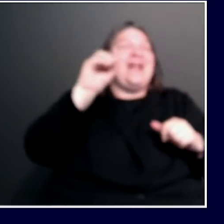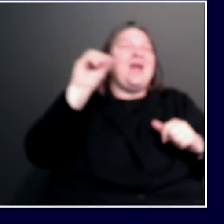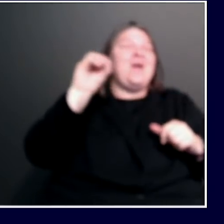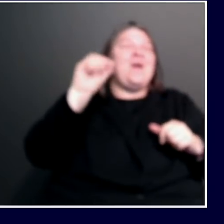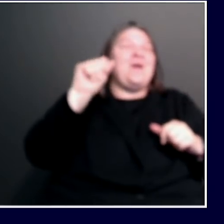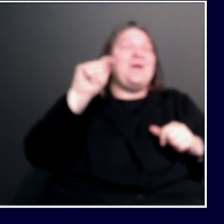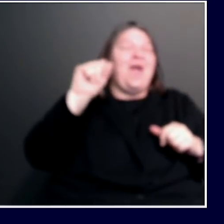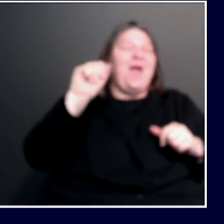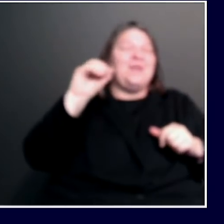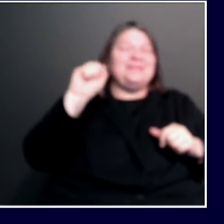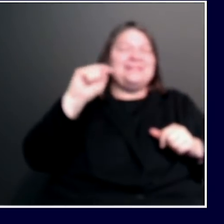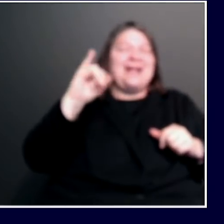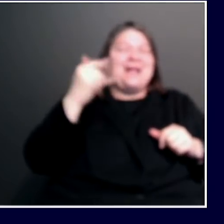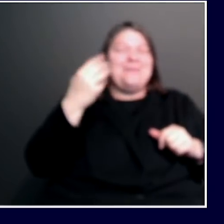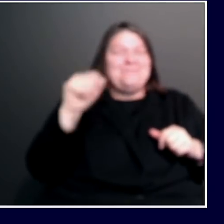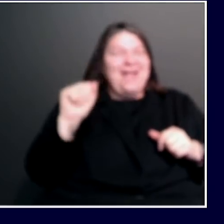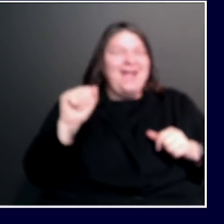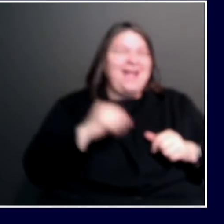phase of the